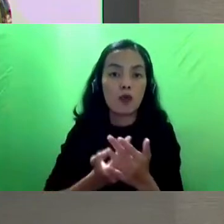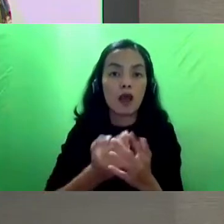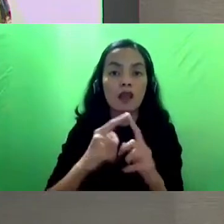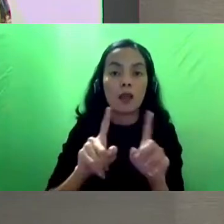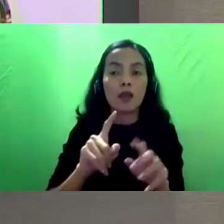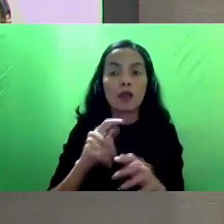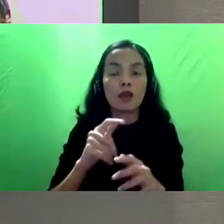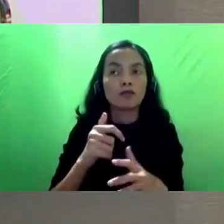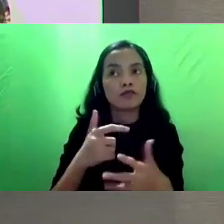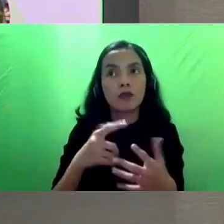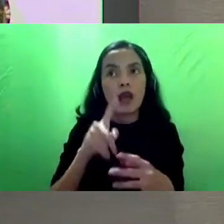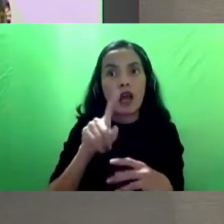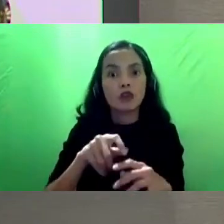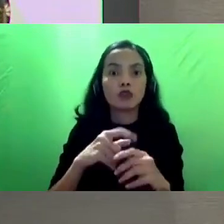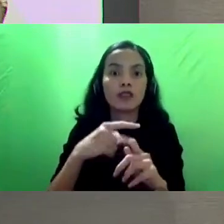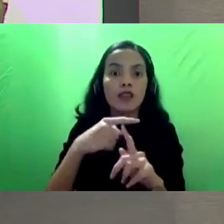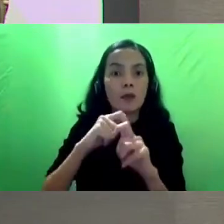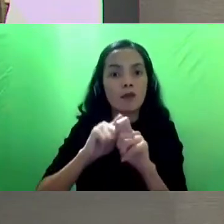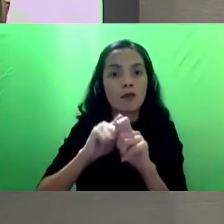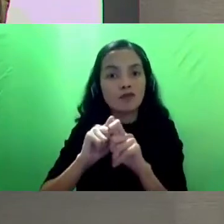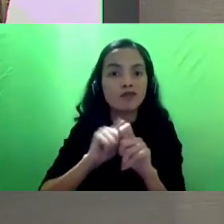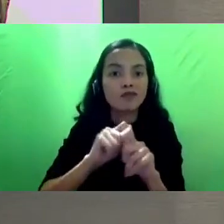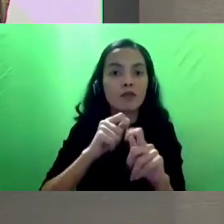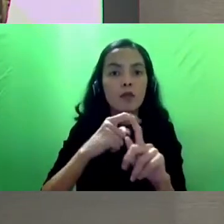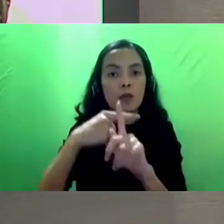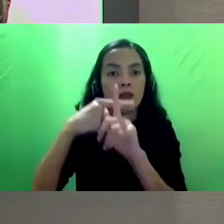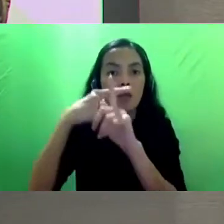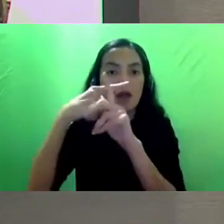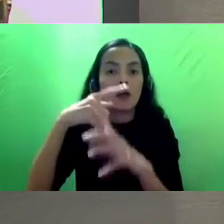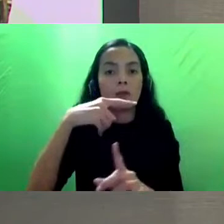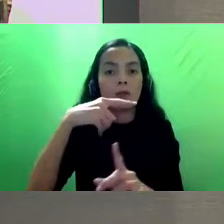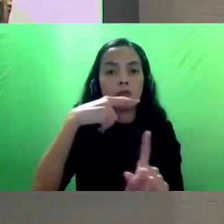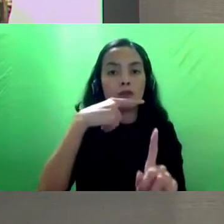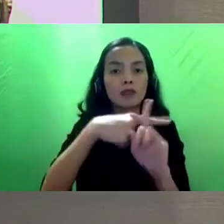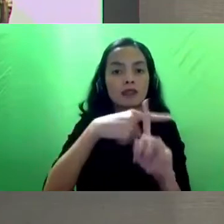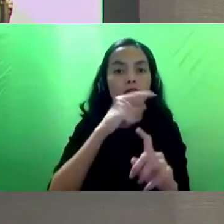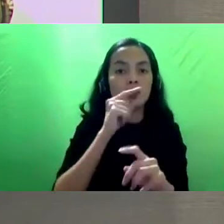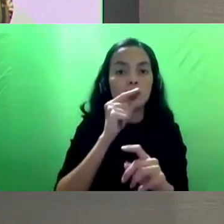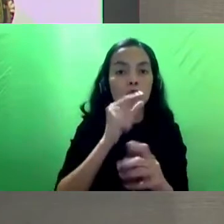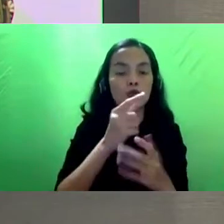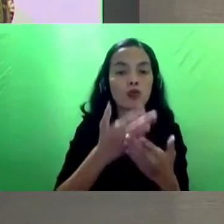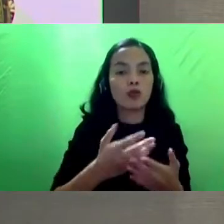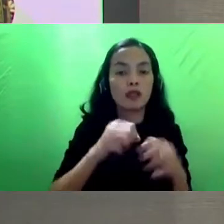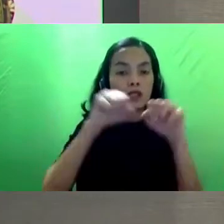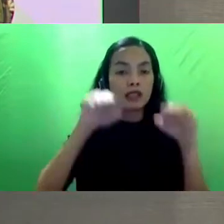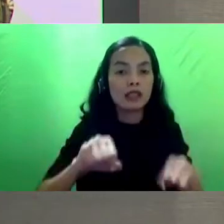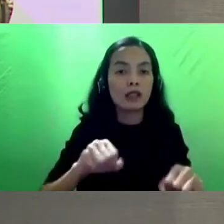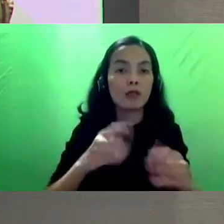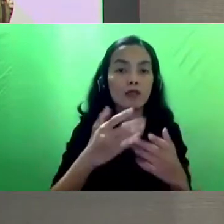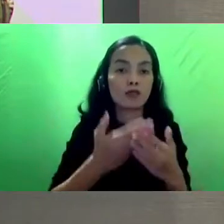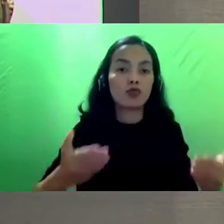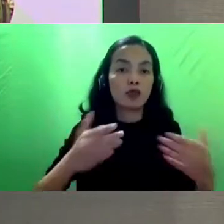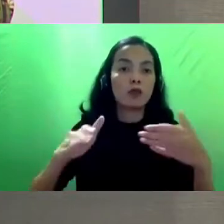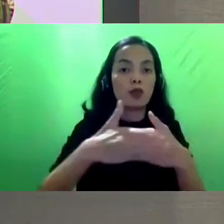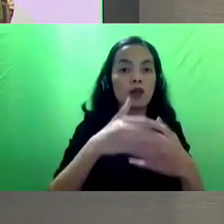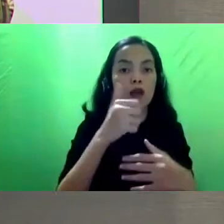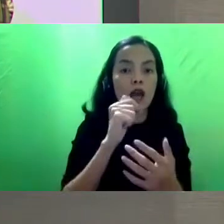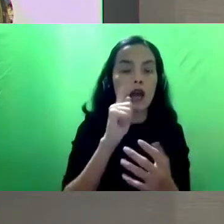developed and then to be included in the social protection system. The third challenge is